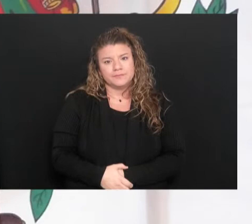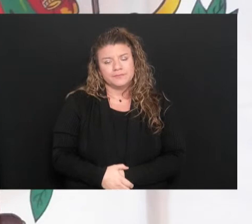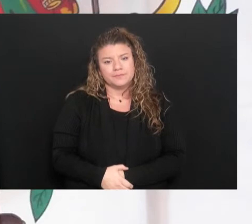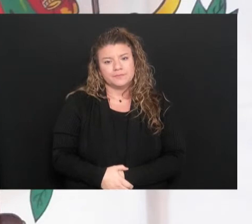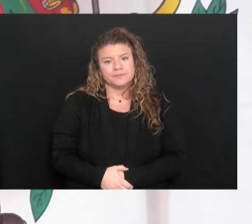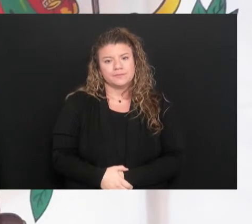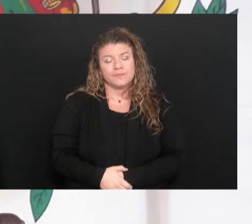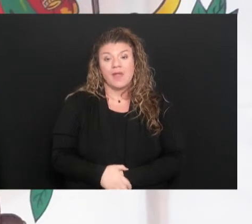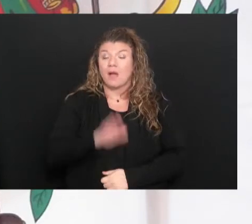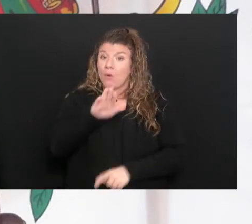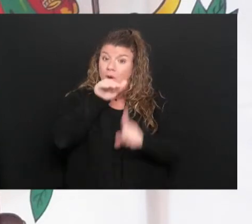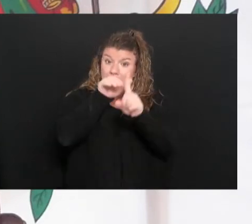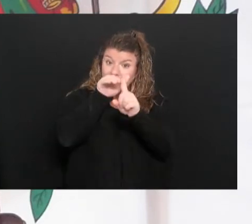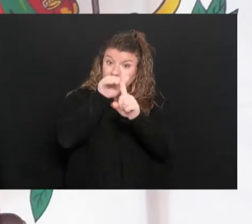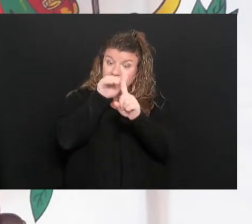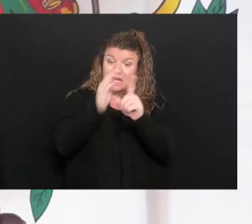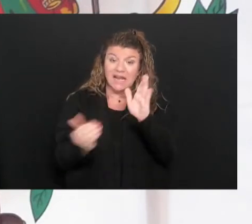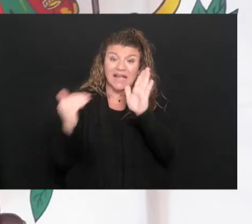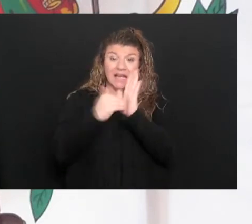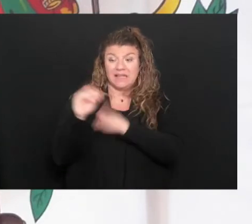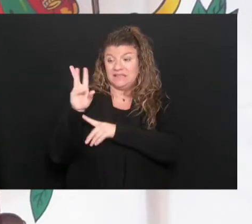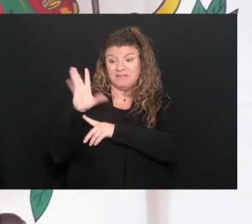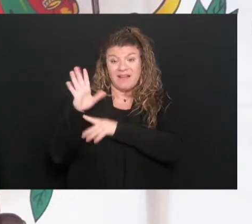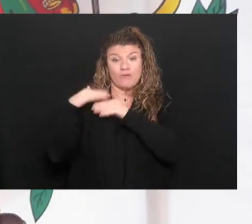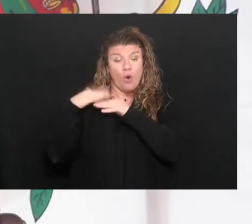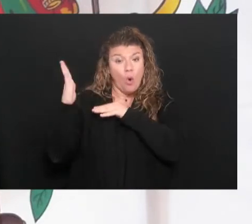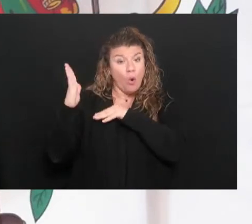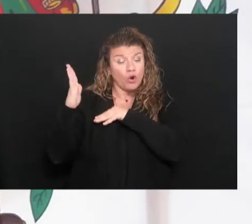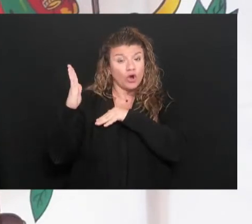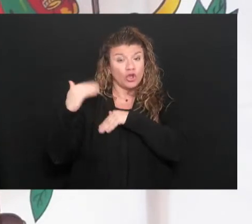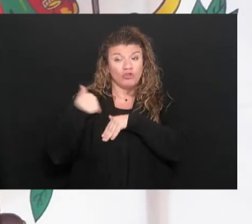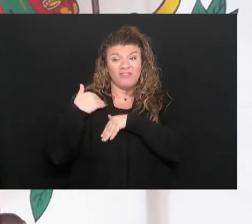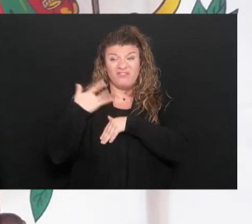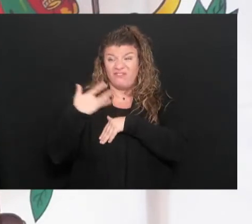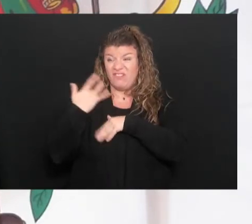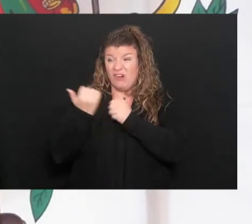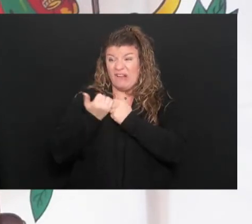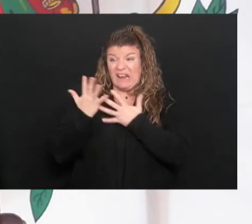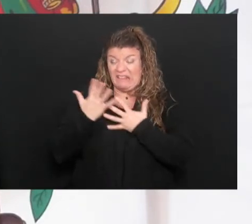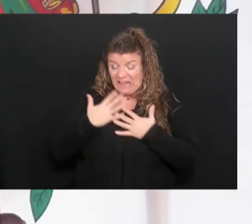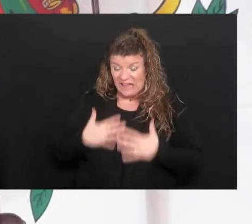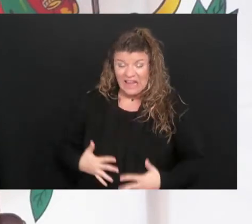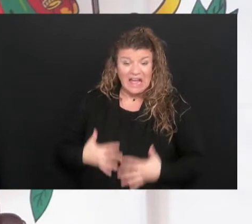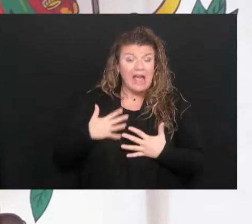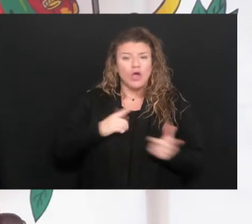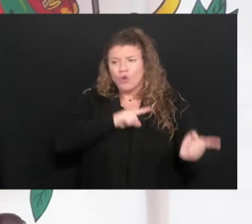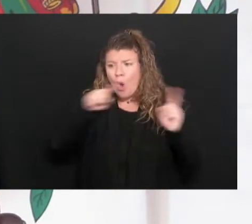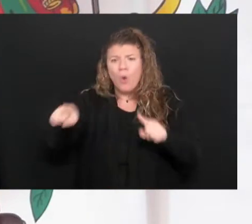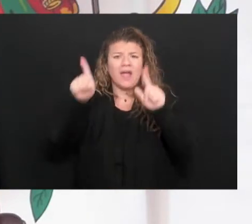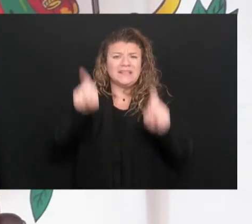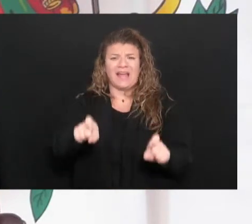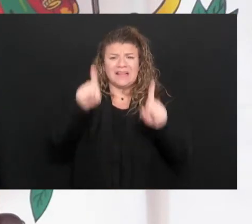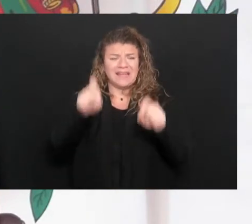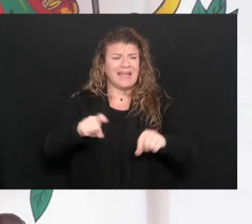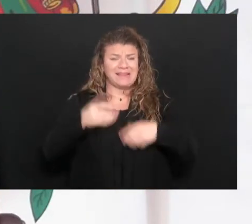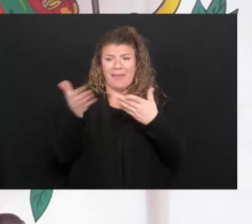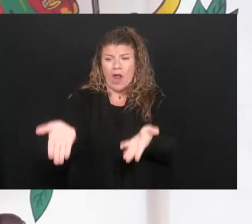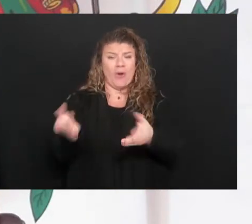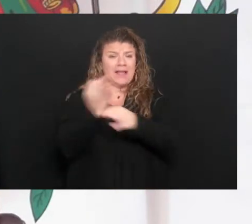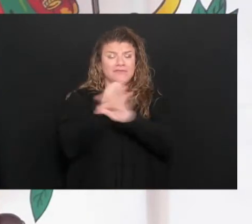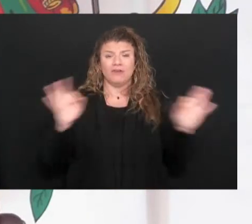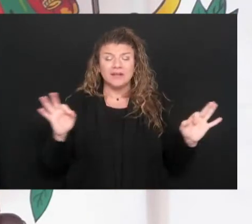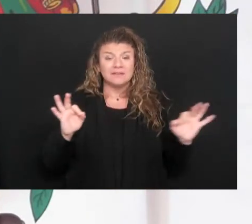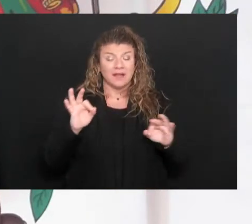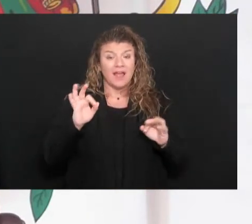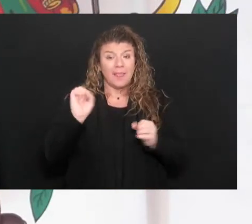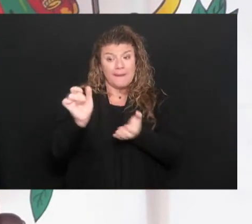Okay, just reminders real quick, 65 and older, you get any symptom whatsoever, the testing's available to you and it's free. The antibodies